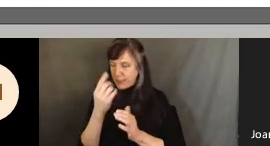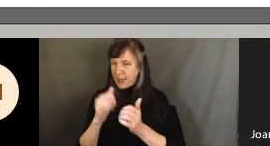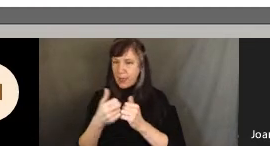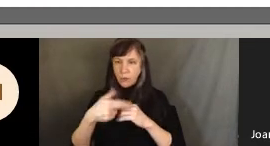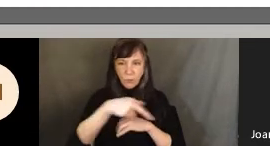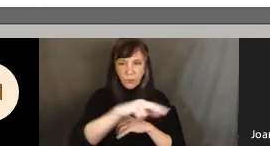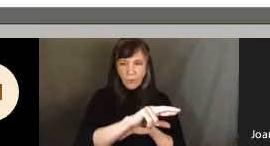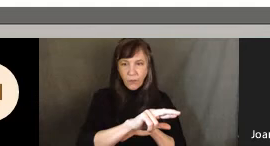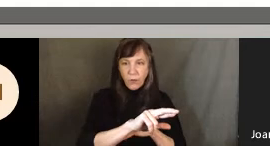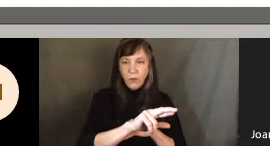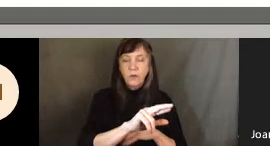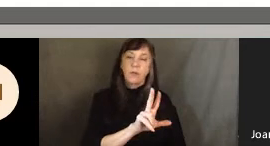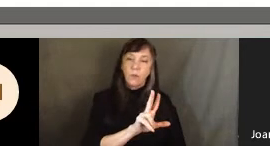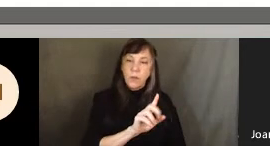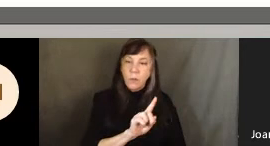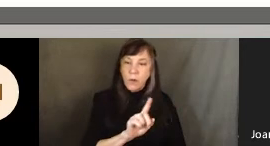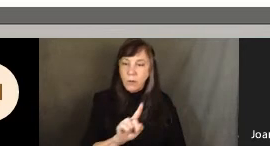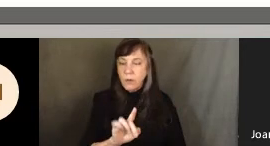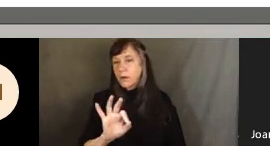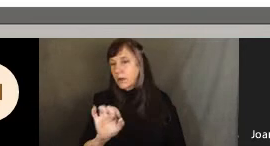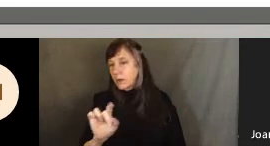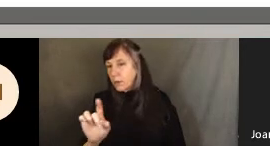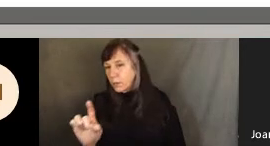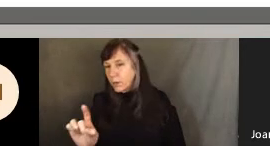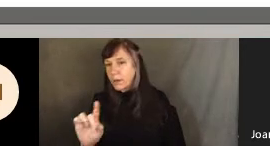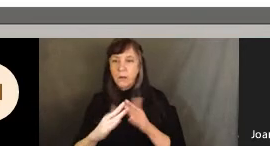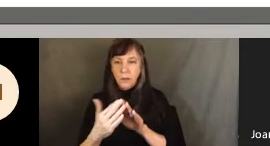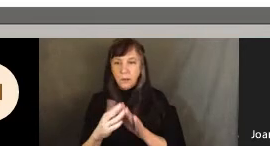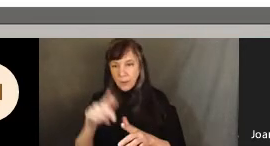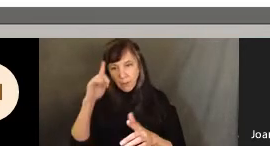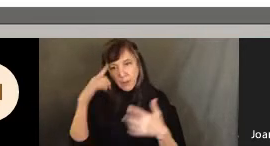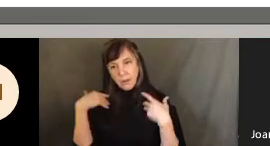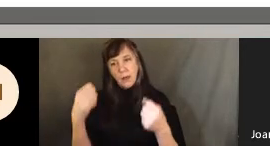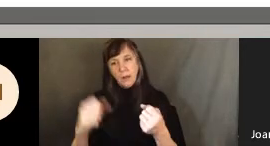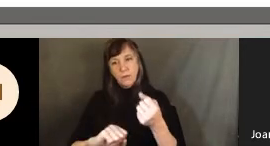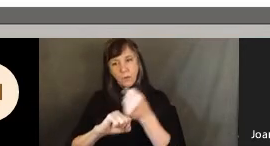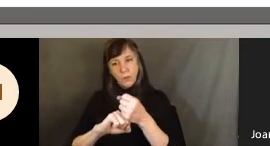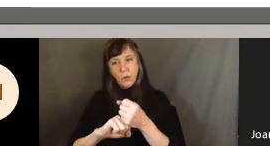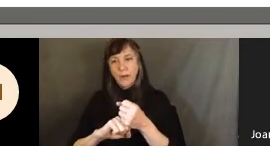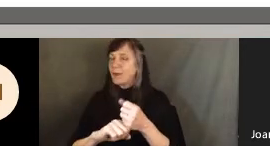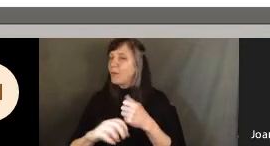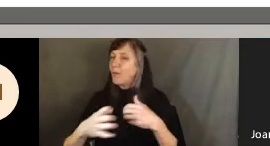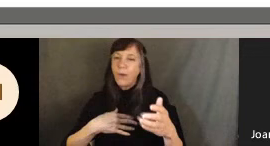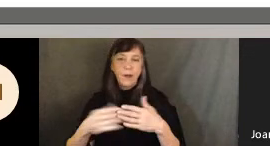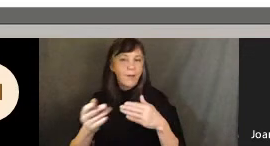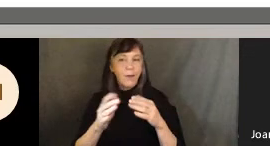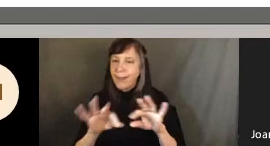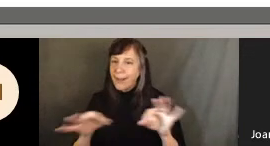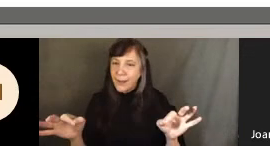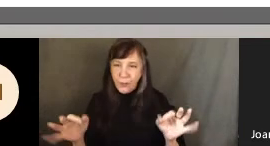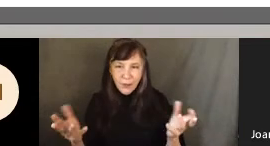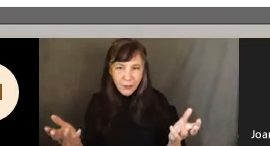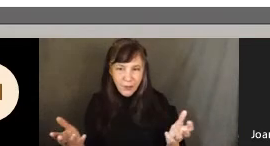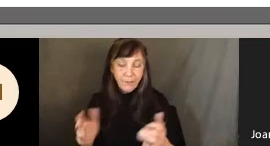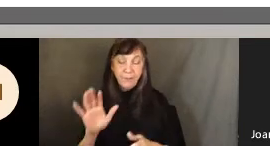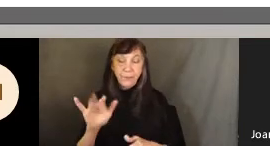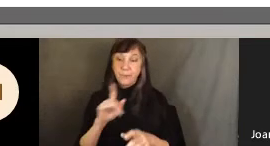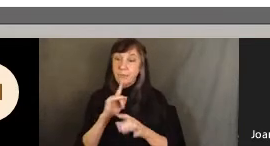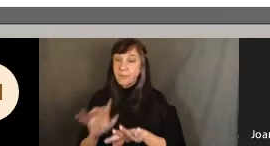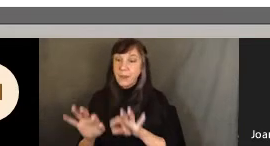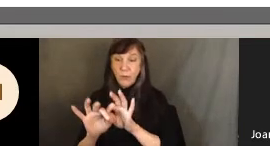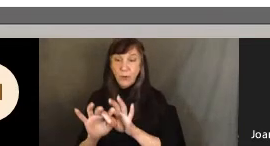311, 911, or, a community mental health support in any language. That's important to do. And the city has